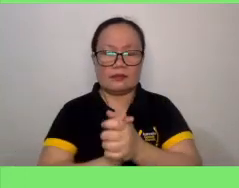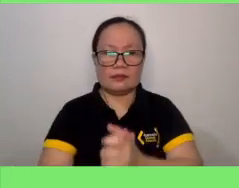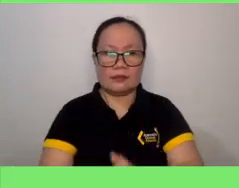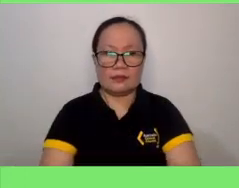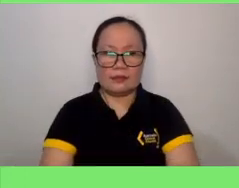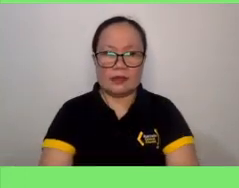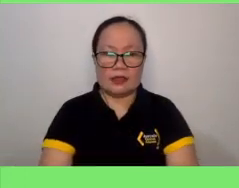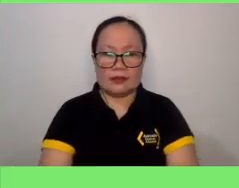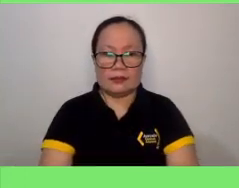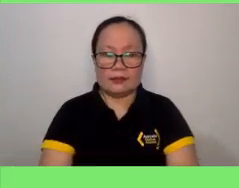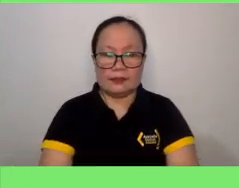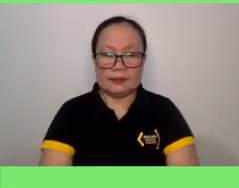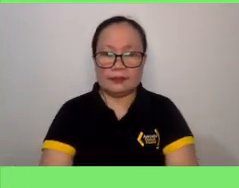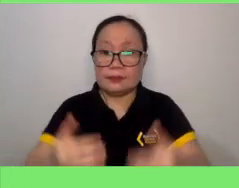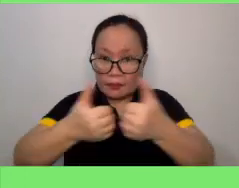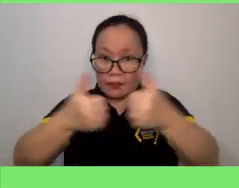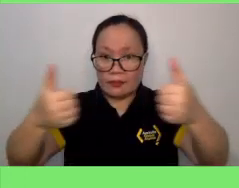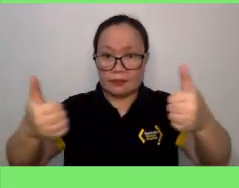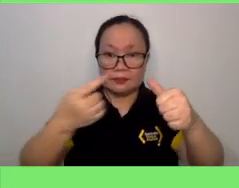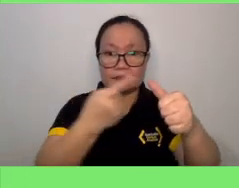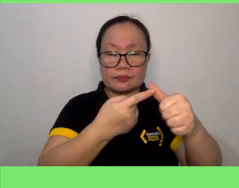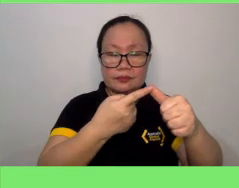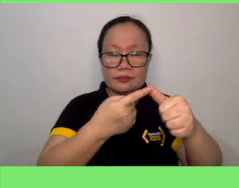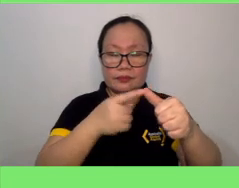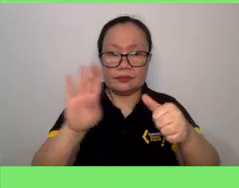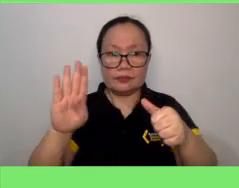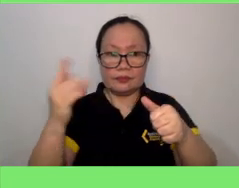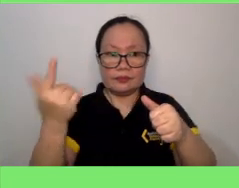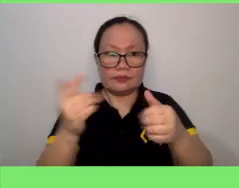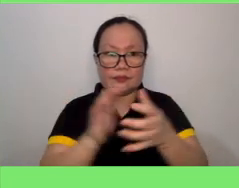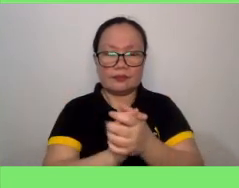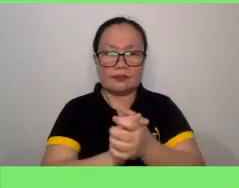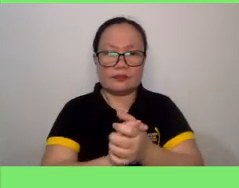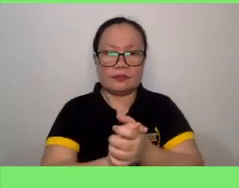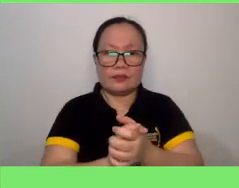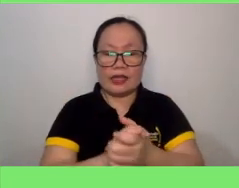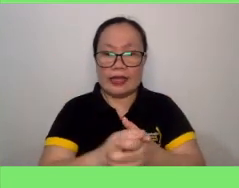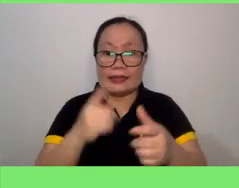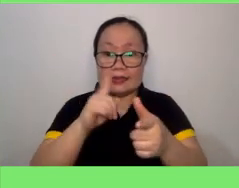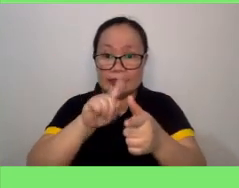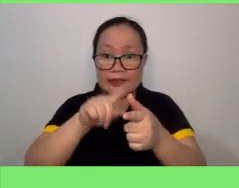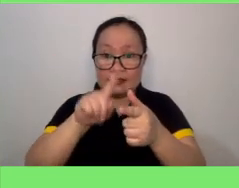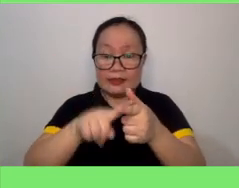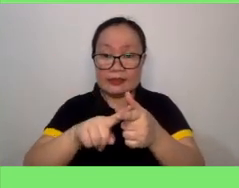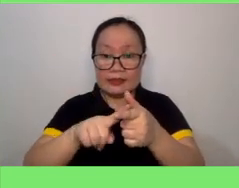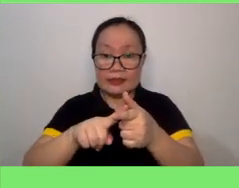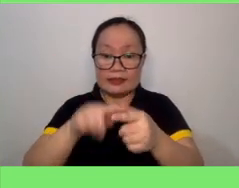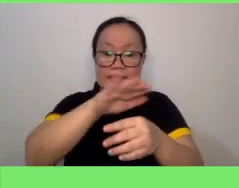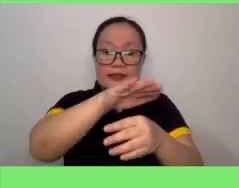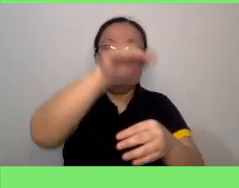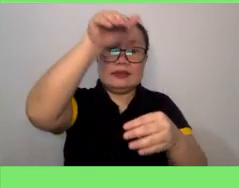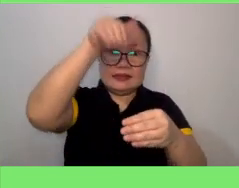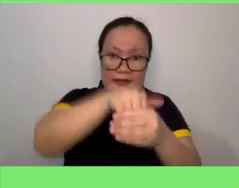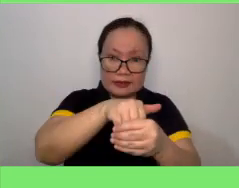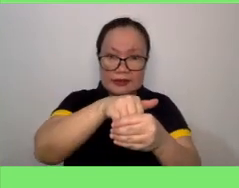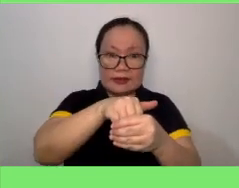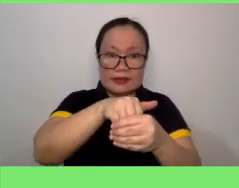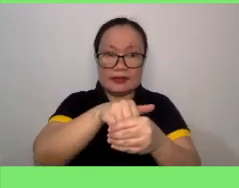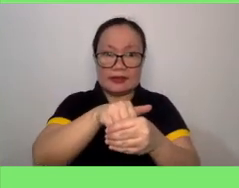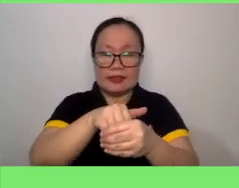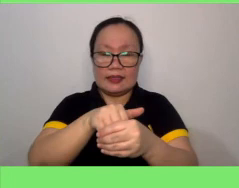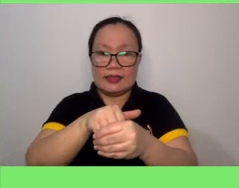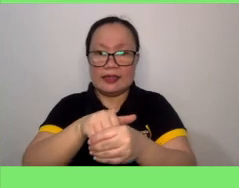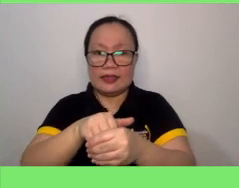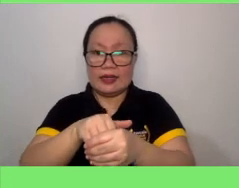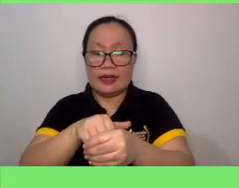ito, 4x squared y, and then 5. Ang layo, no? Kasi malahaba yung ilalagay natin dito. So,